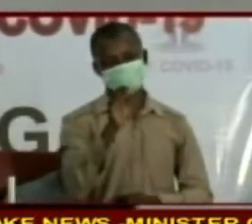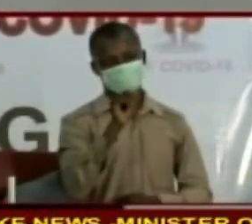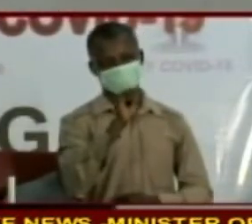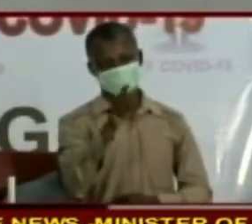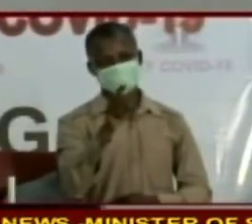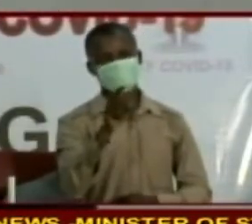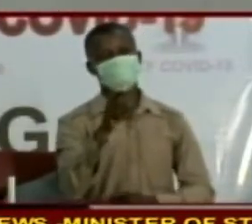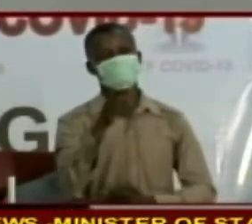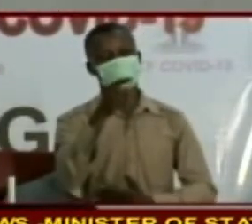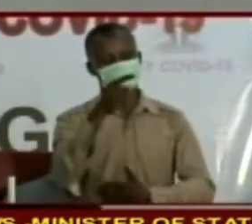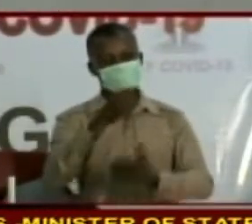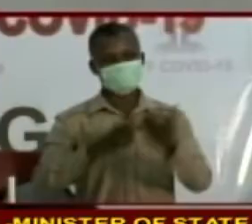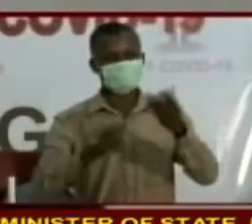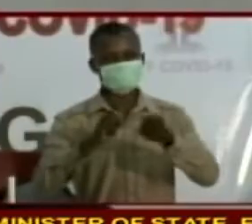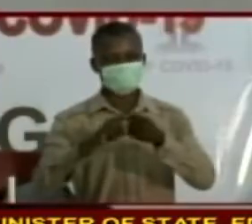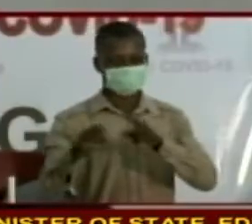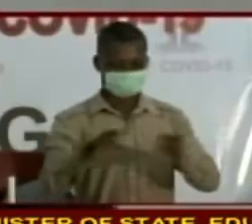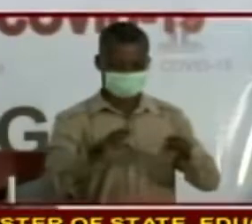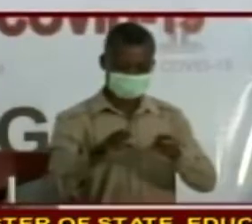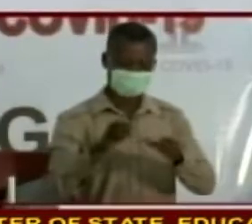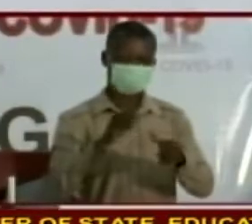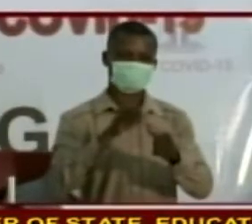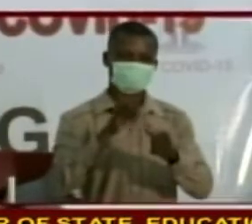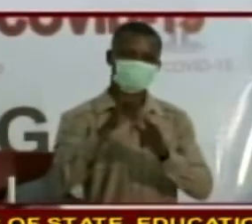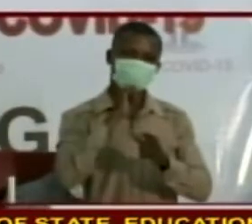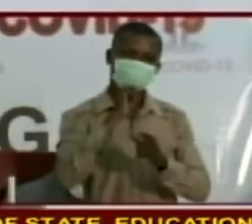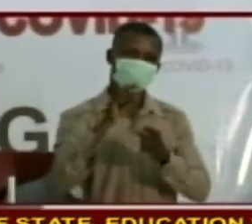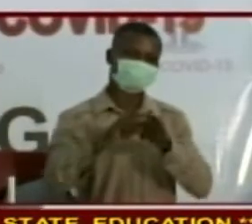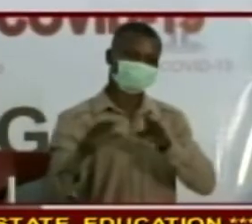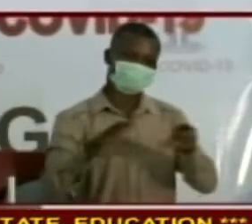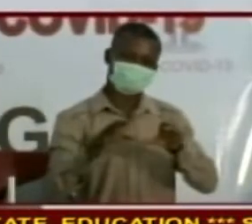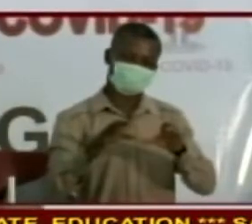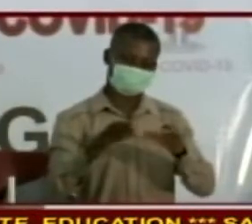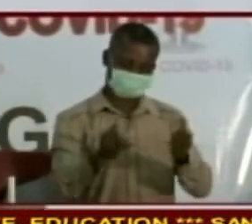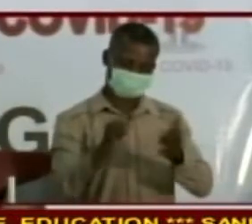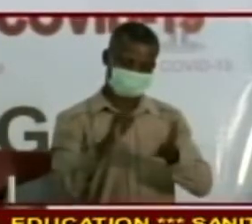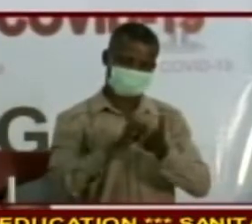what to do or not to do with the rains coming.